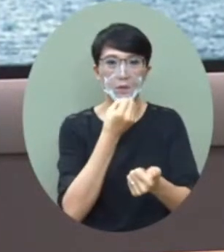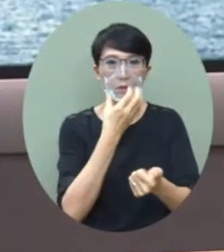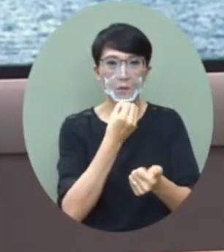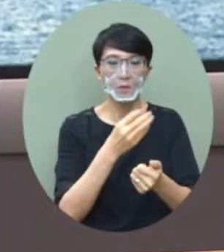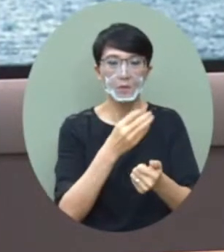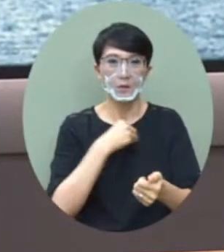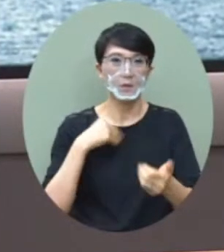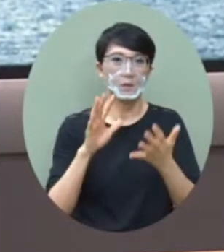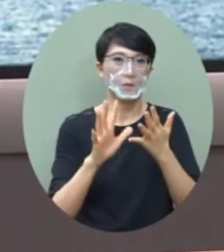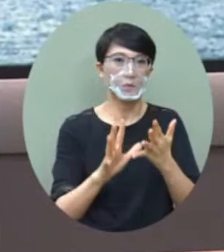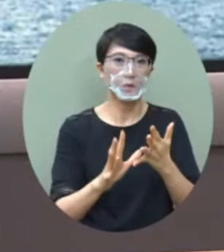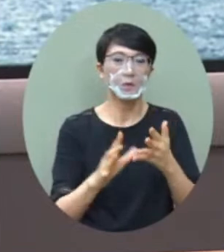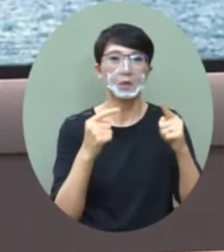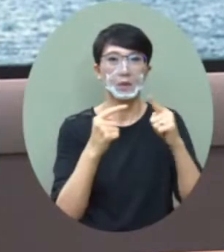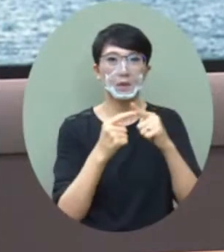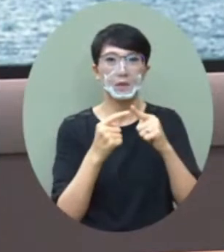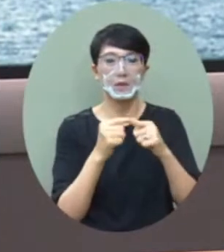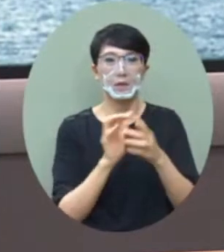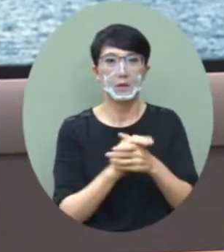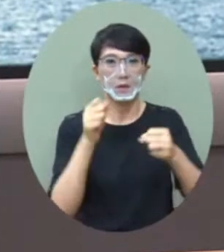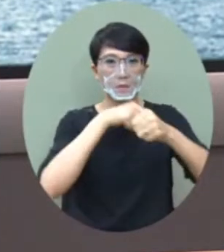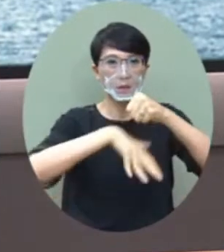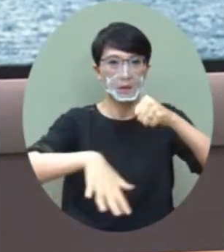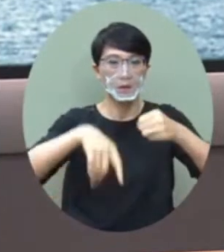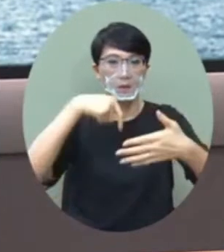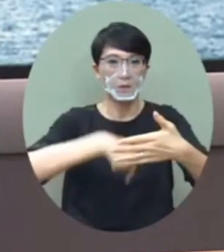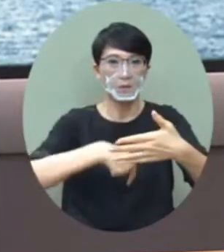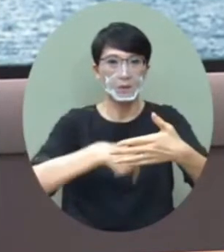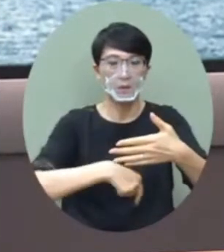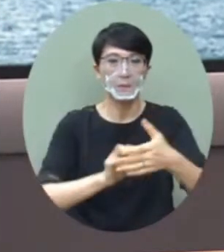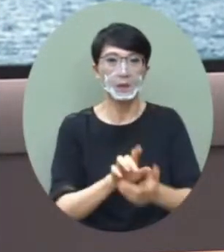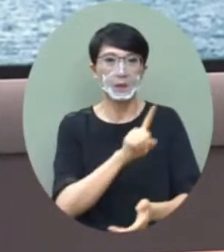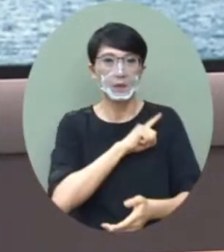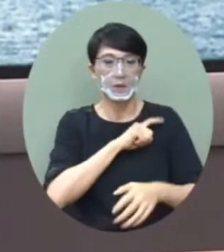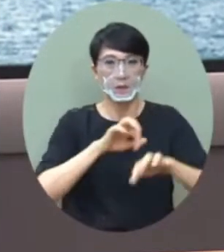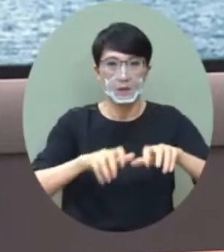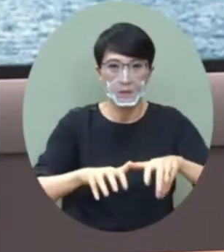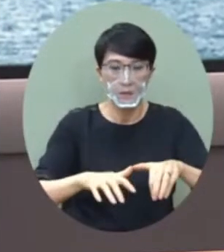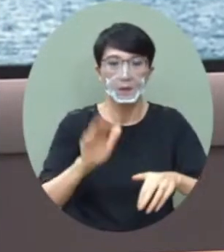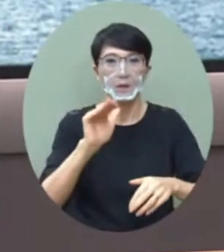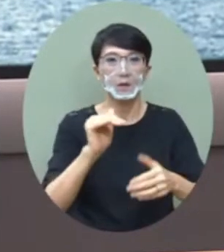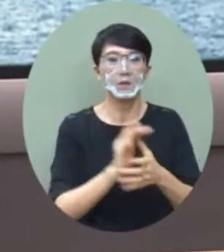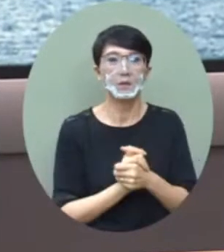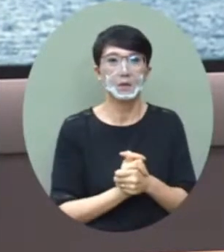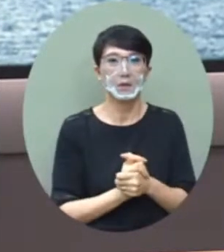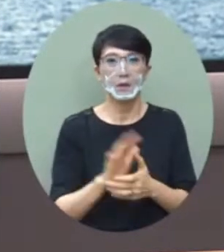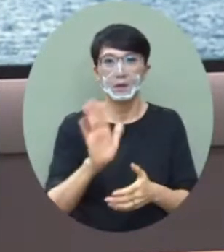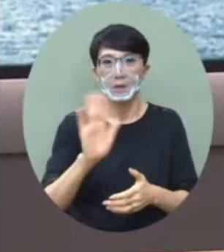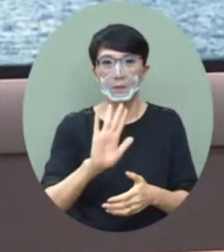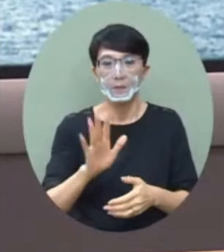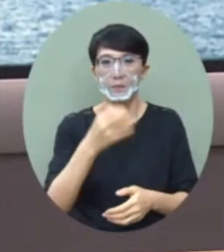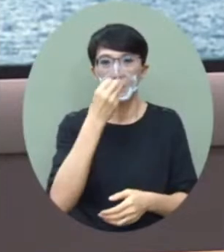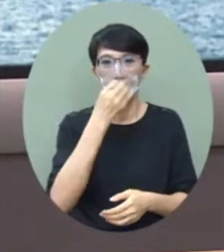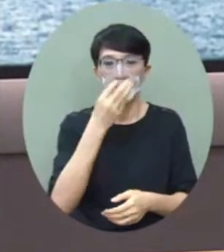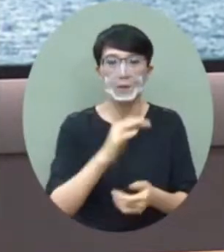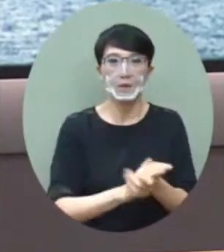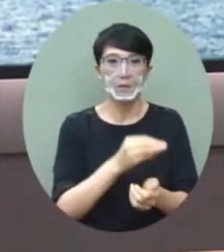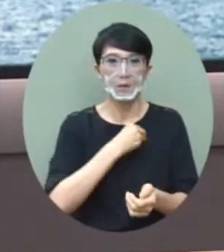interface, and members of the mainland medical support team could enter